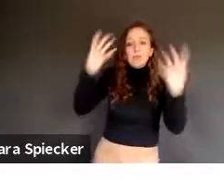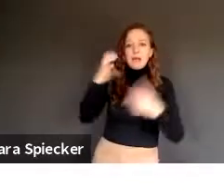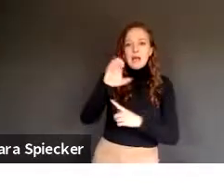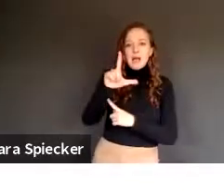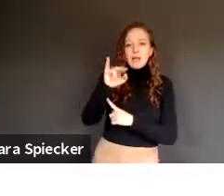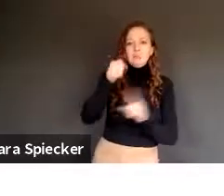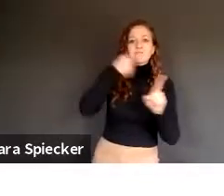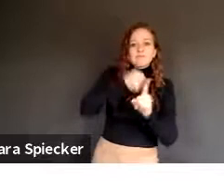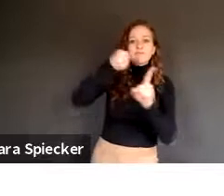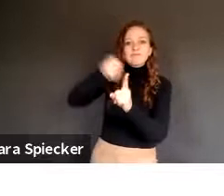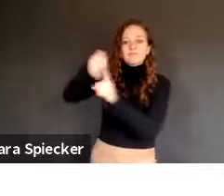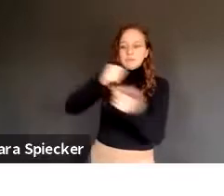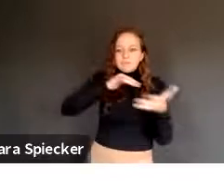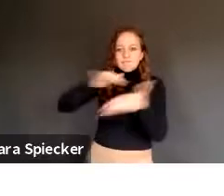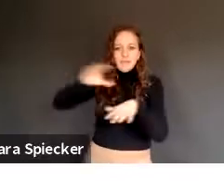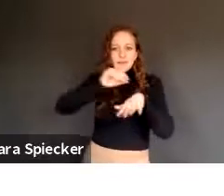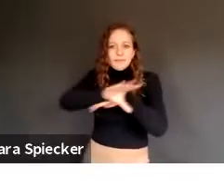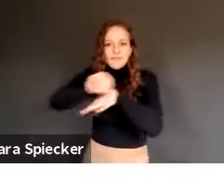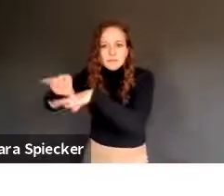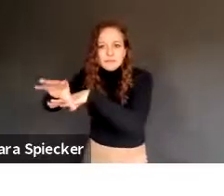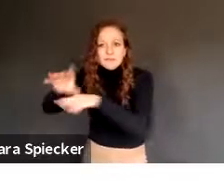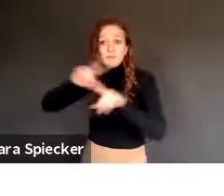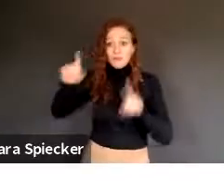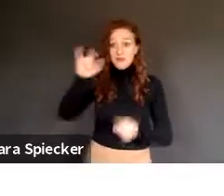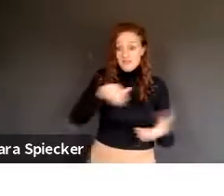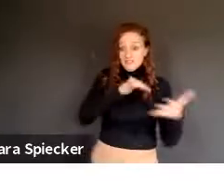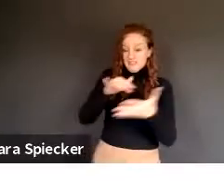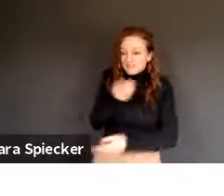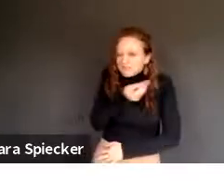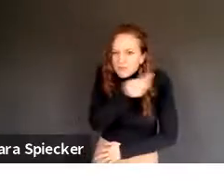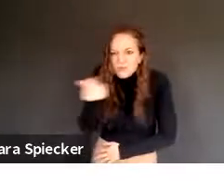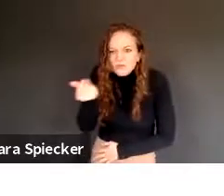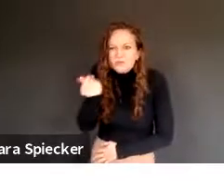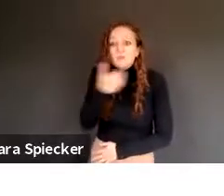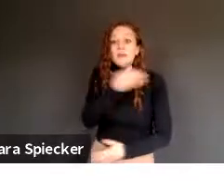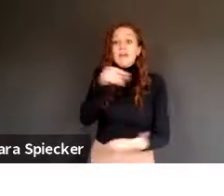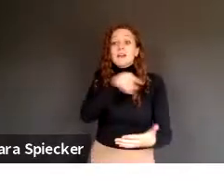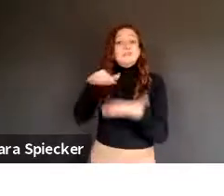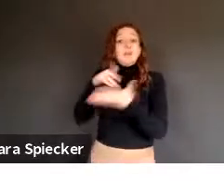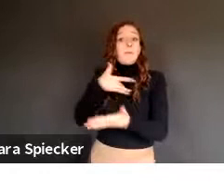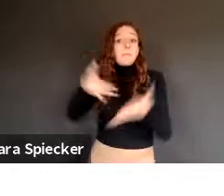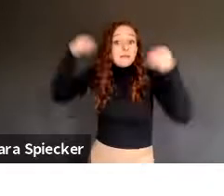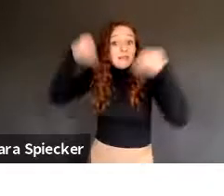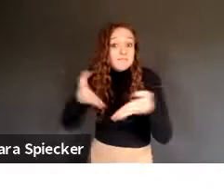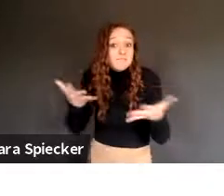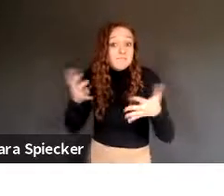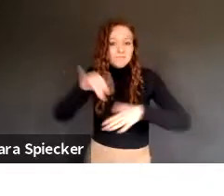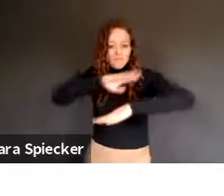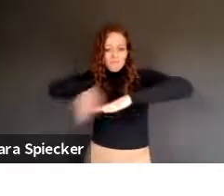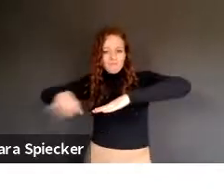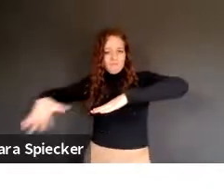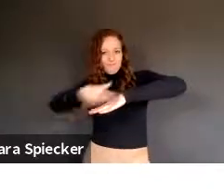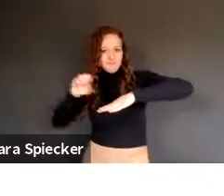However, there have been few long-term studies comparing multiple El Nino events and their ecological consequences on coastal